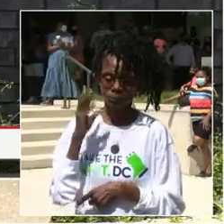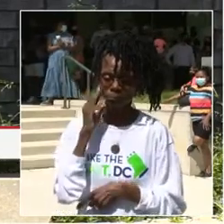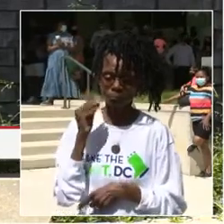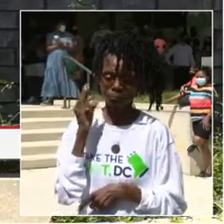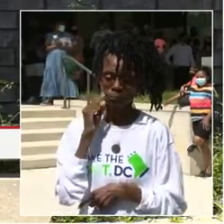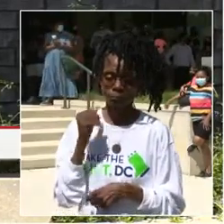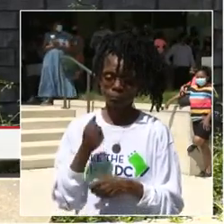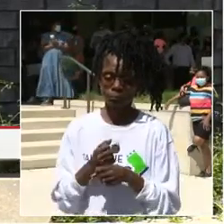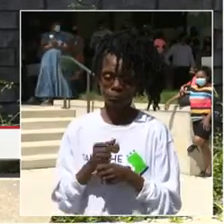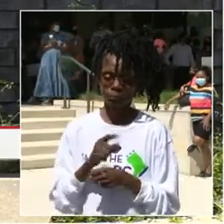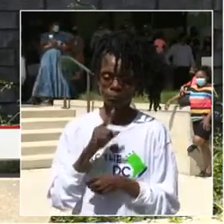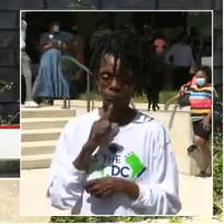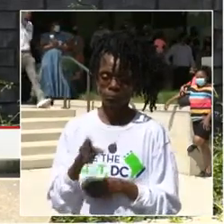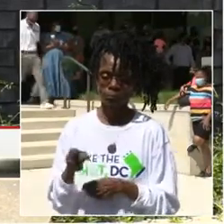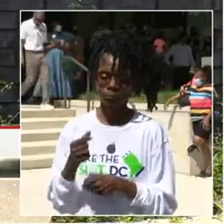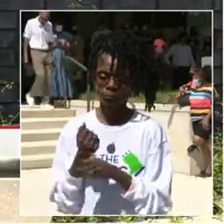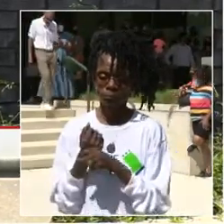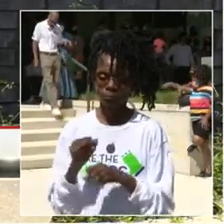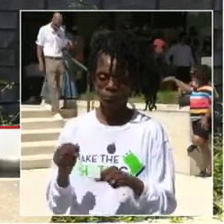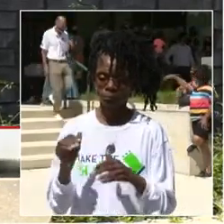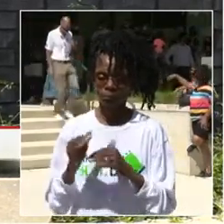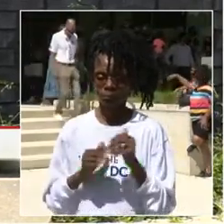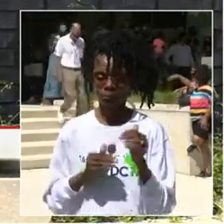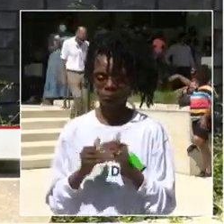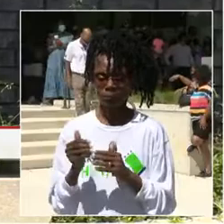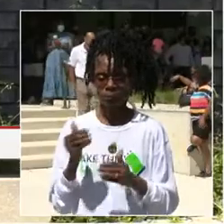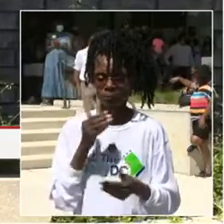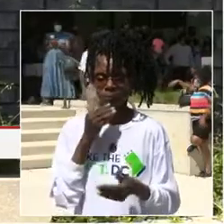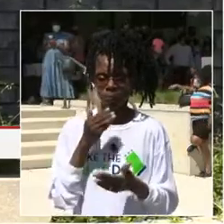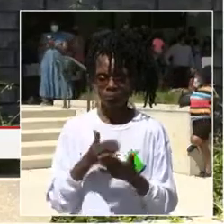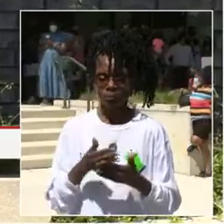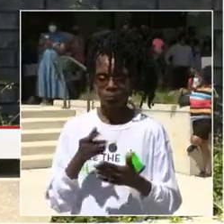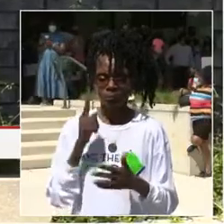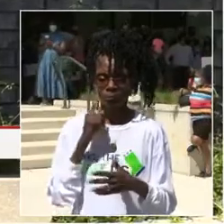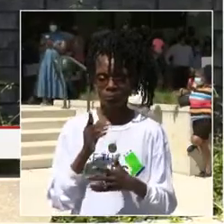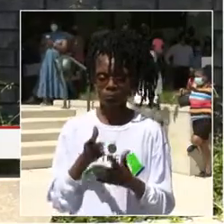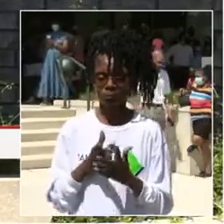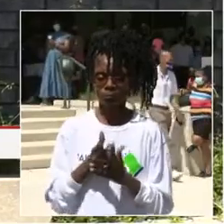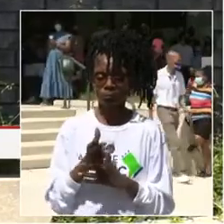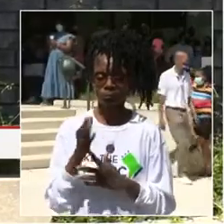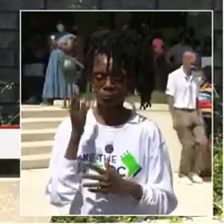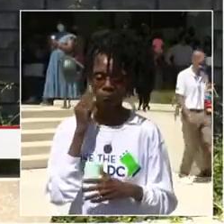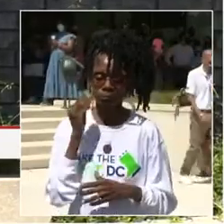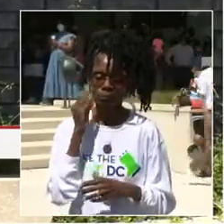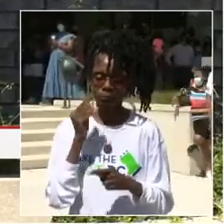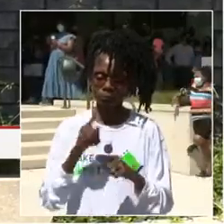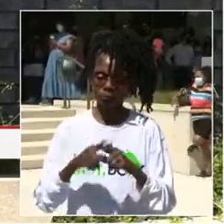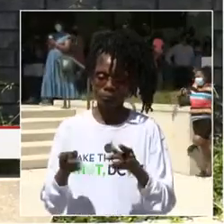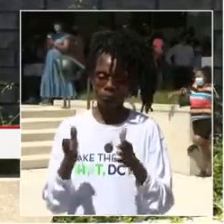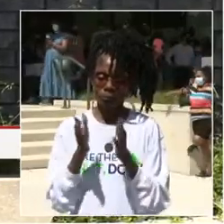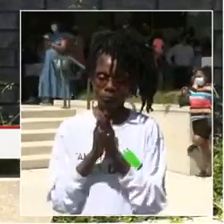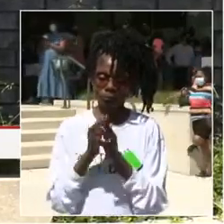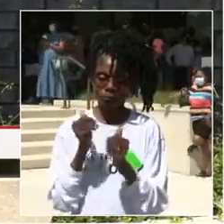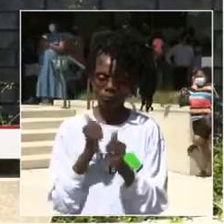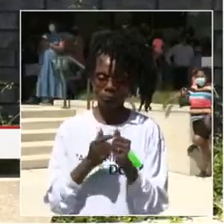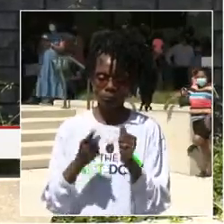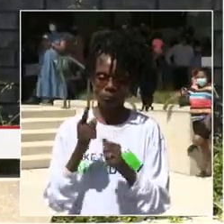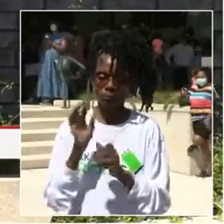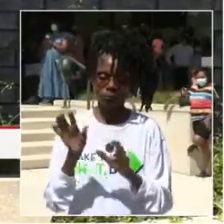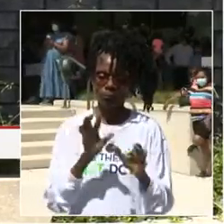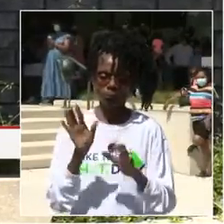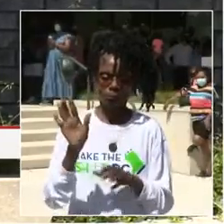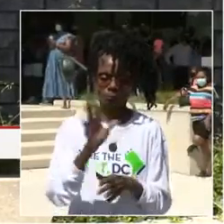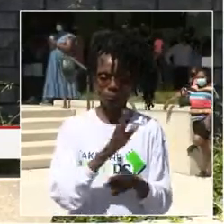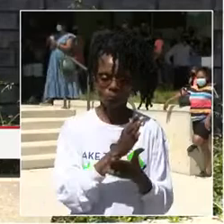buildings and a well-thought-through experience. But I'm asking everybody to do their part too, because all